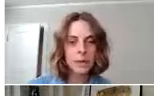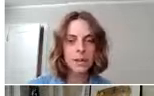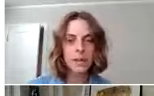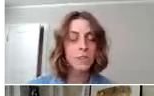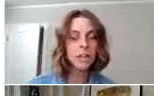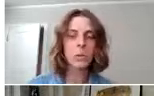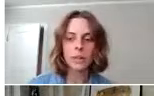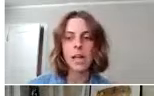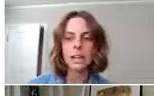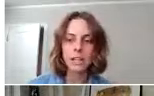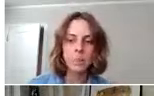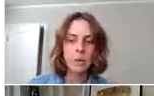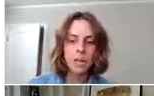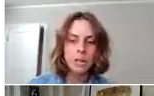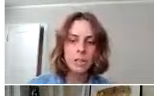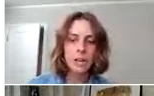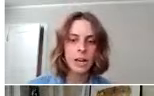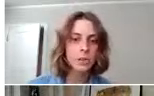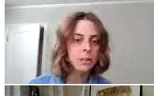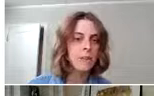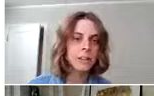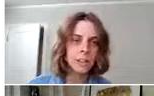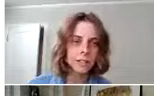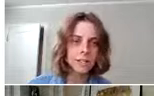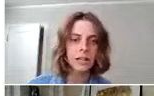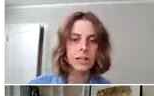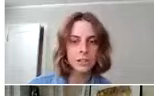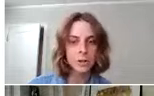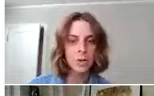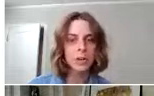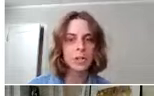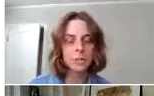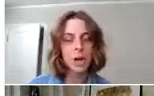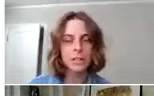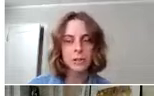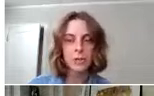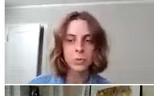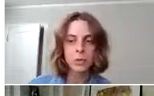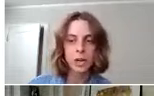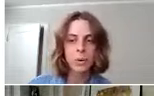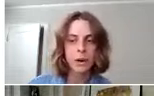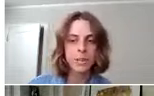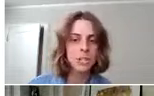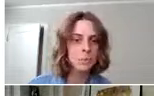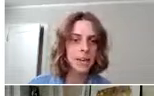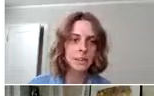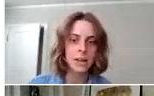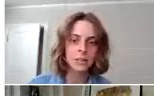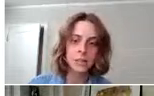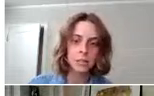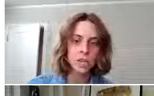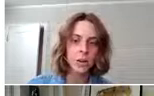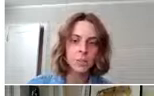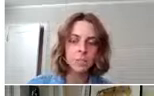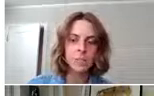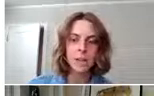be made available online in the coming weeks. You can find this and other recordings from the HAHS virtual road trip on the James Castle